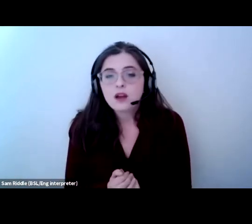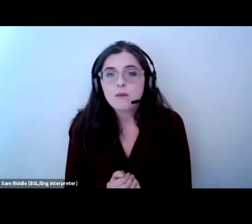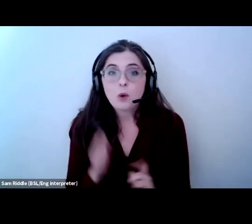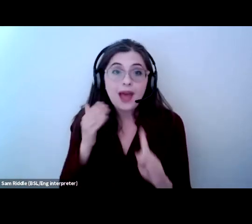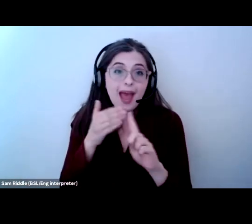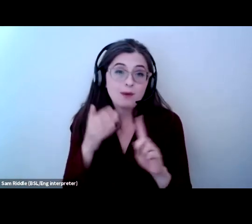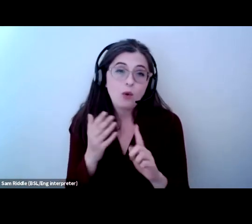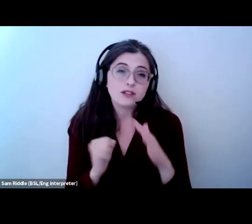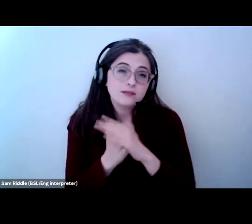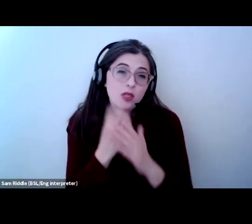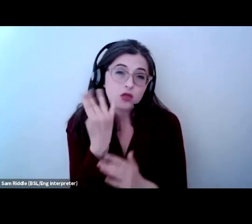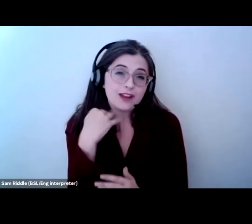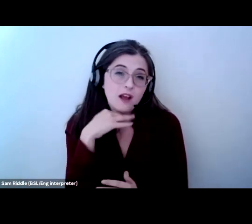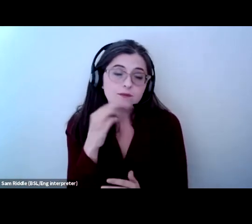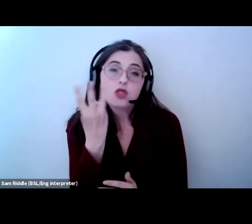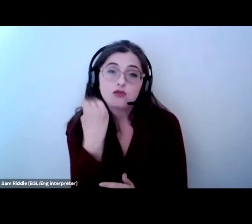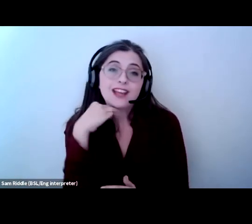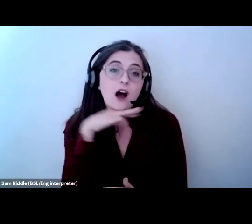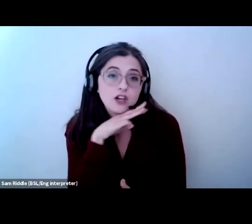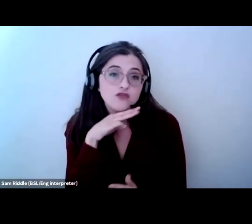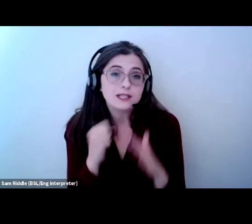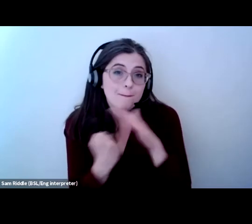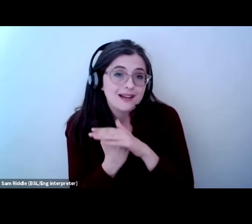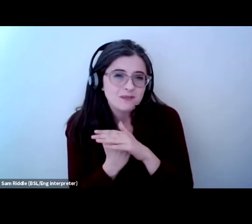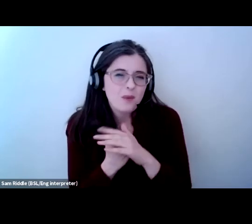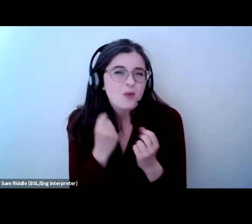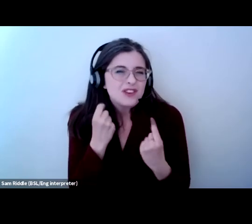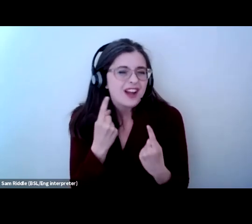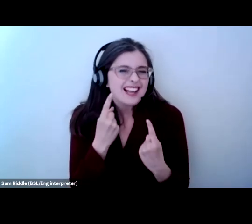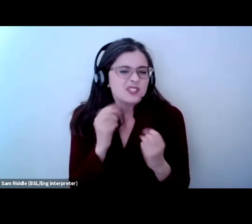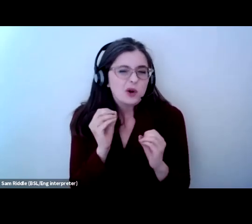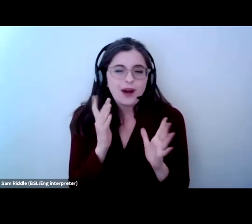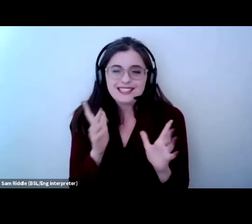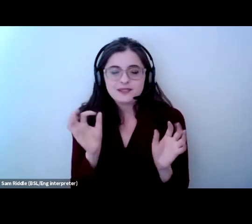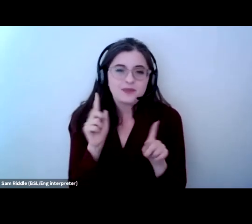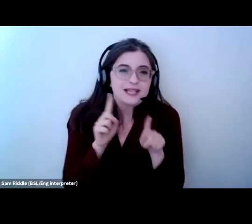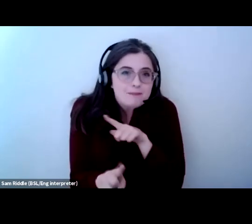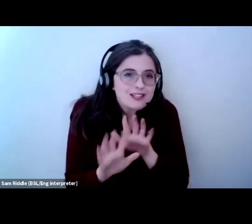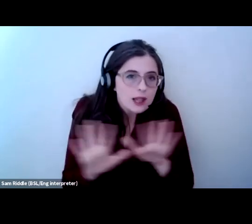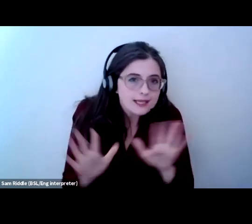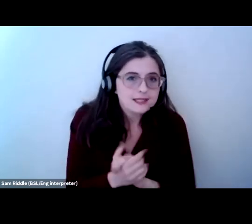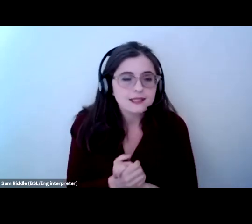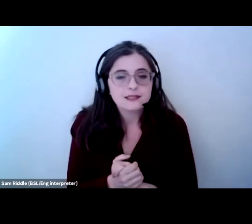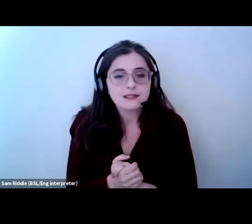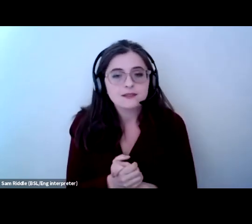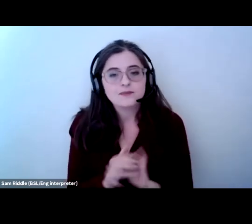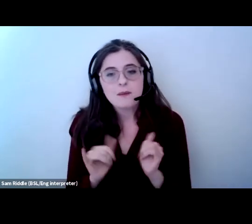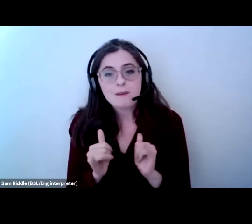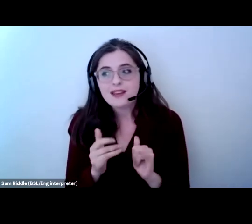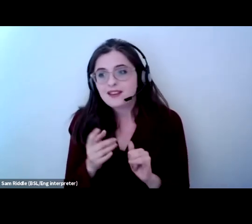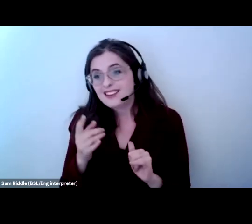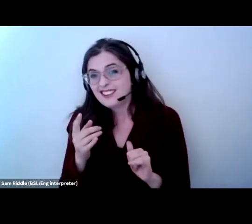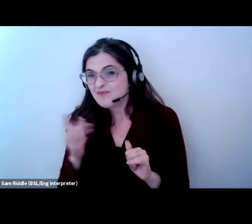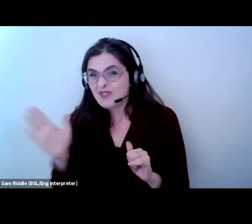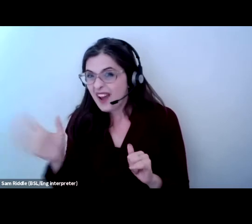for a 300 maximum because we realise we're quite niche and not everybody perhaps is interested in deaf people or sign